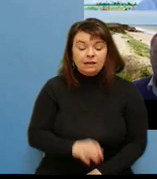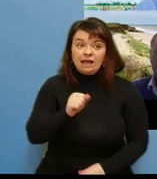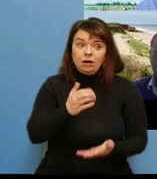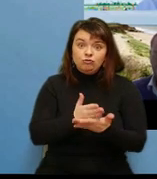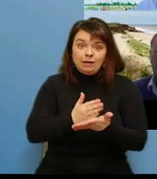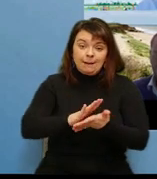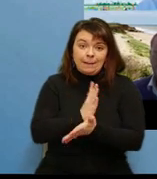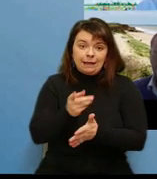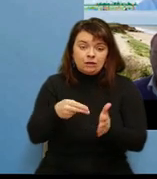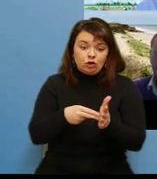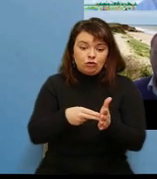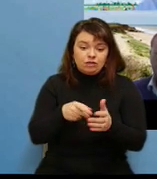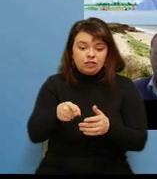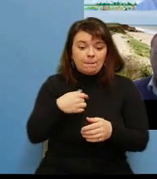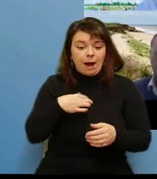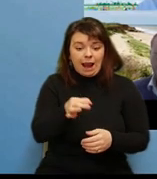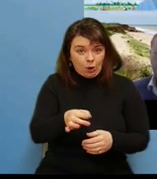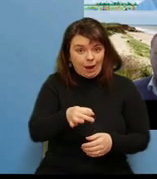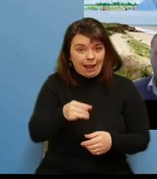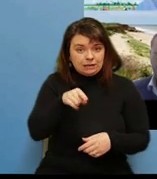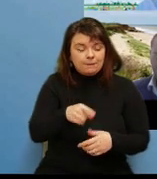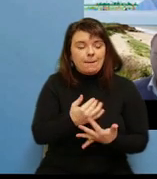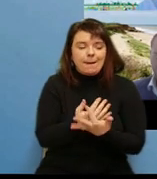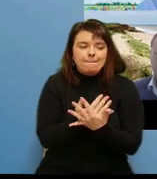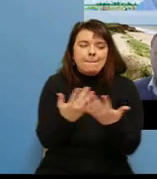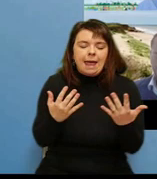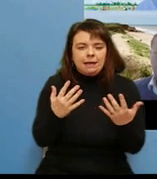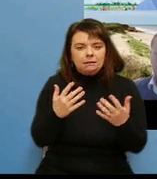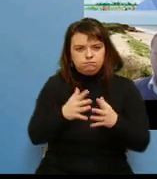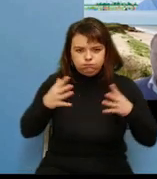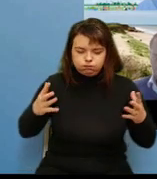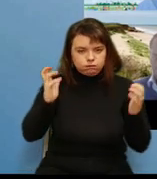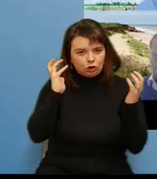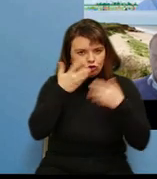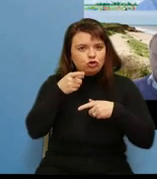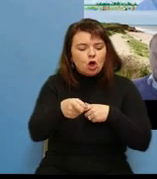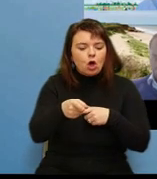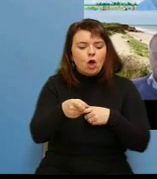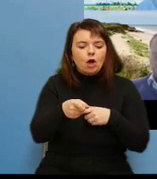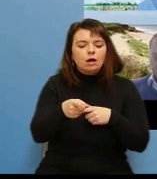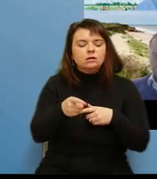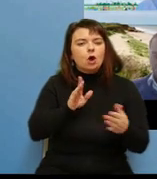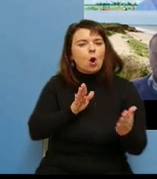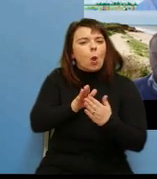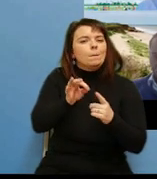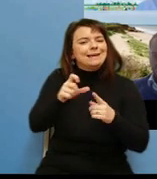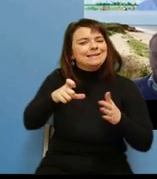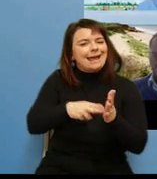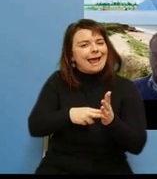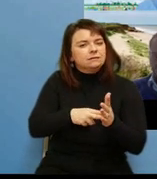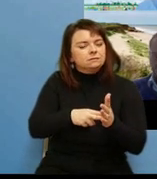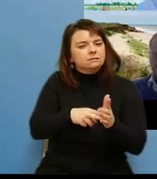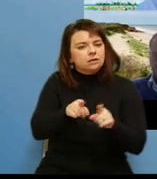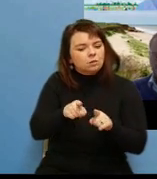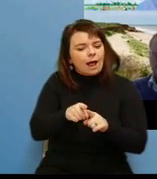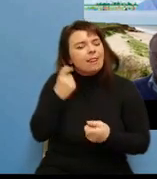Yeah, thank you. I mean, I'm really pleased about the Norwich achievement being my locality, but I do know there's been a huge concerted effort to do that, certainly working closely with the PCN as